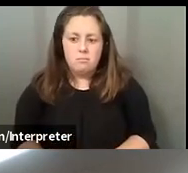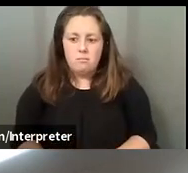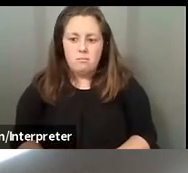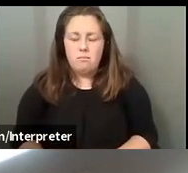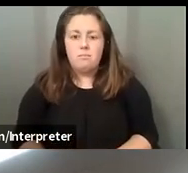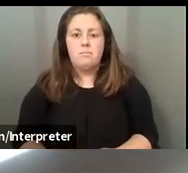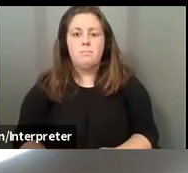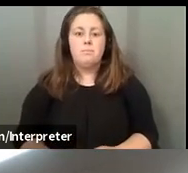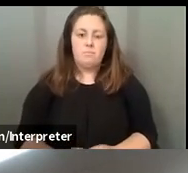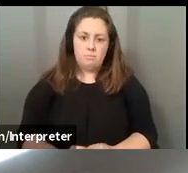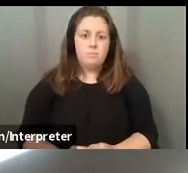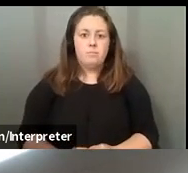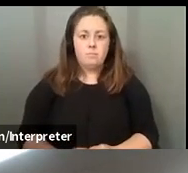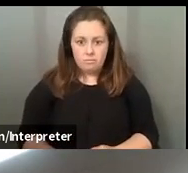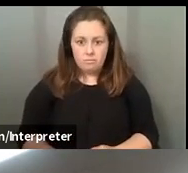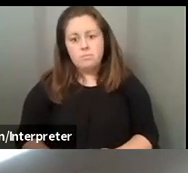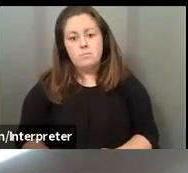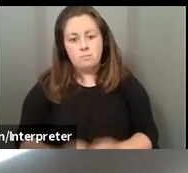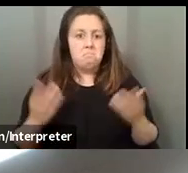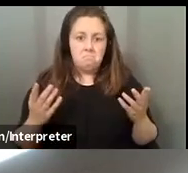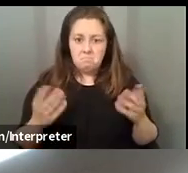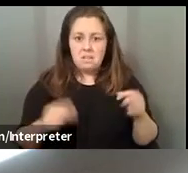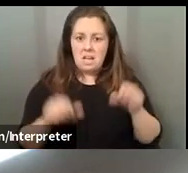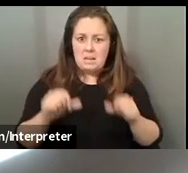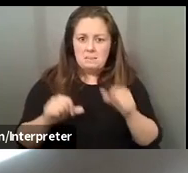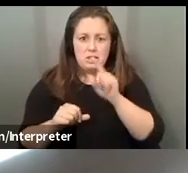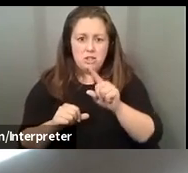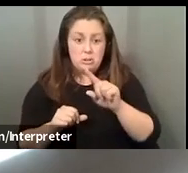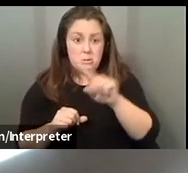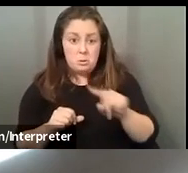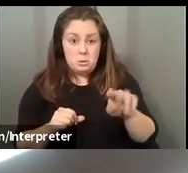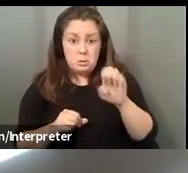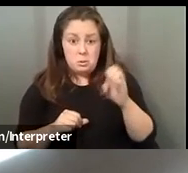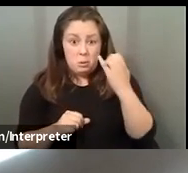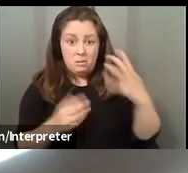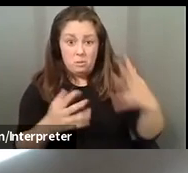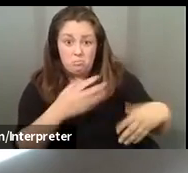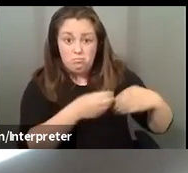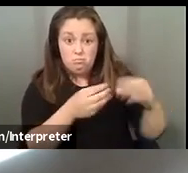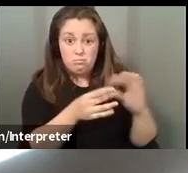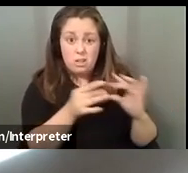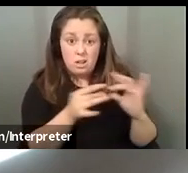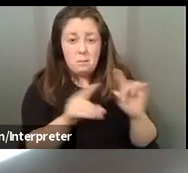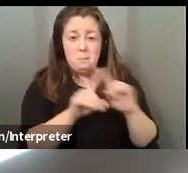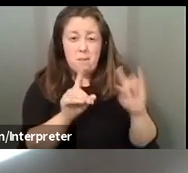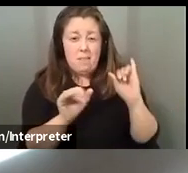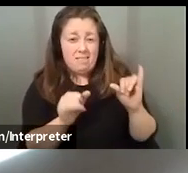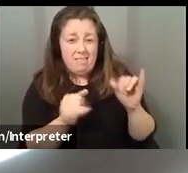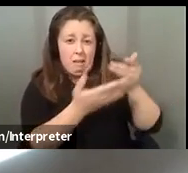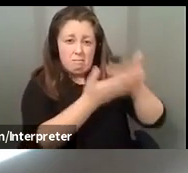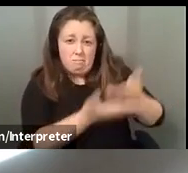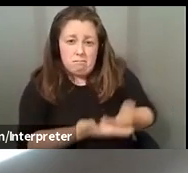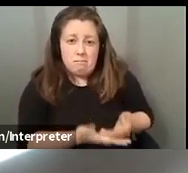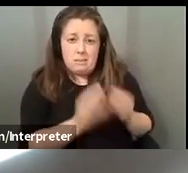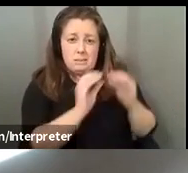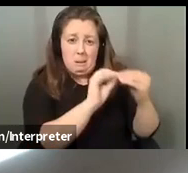Okay. So yeah, I'm not sure if Zoe has anything to add to that, but that was just kind of some quantitative stuff that Mr. Dolman collected for